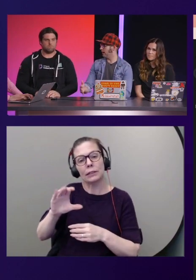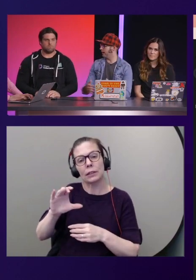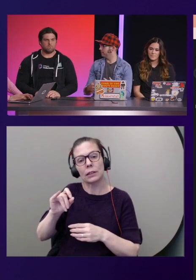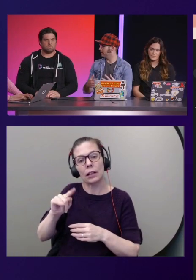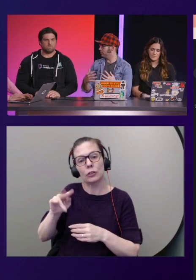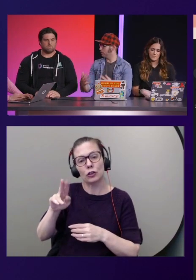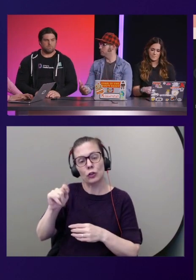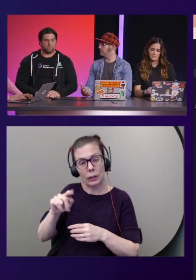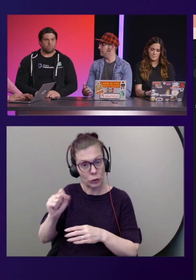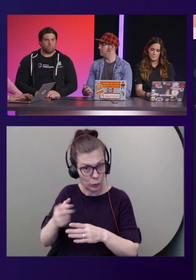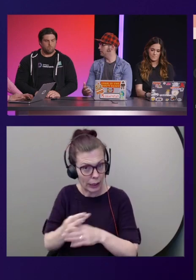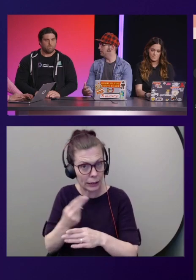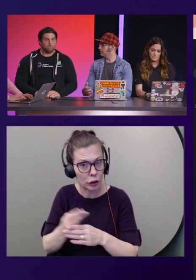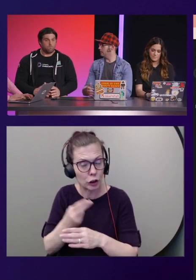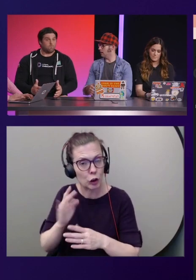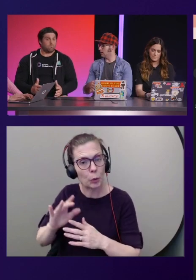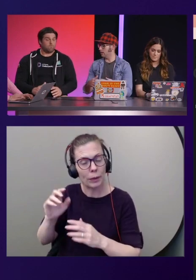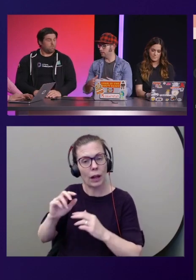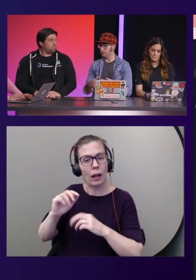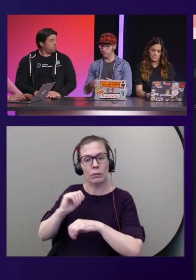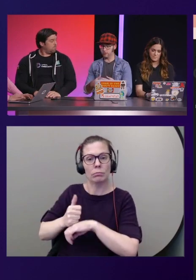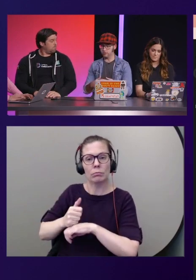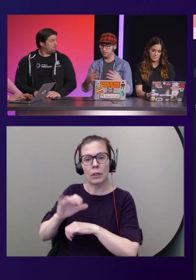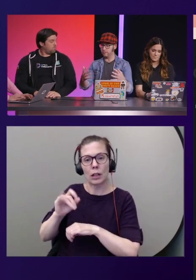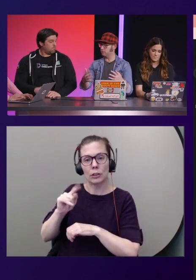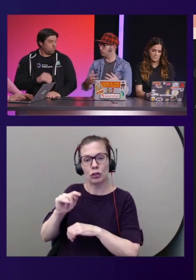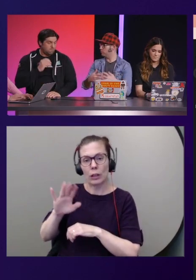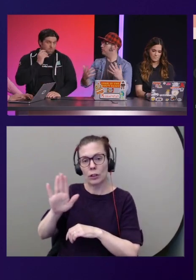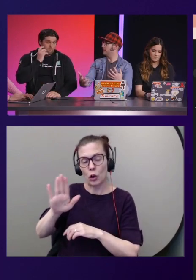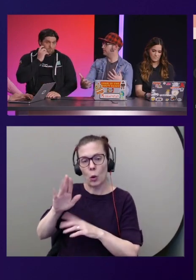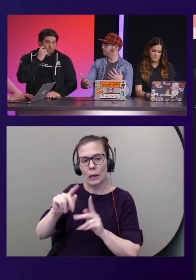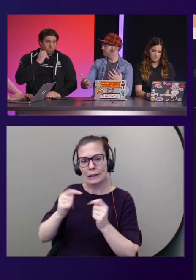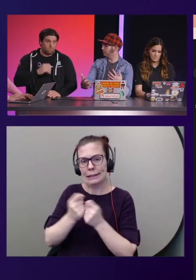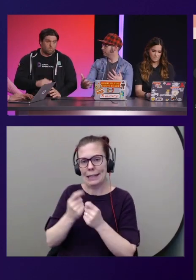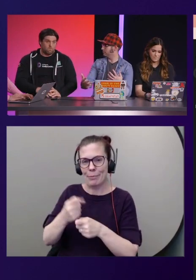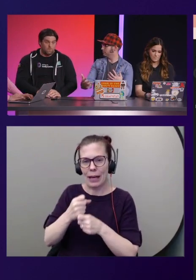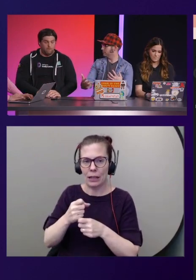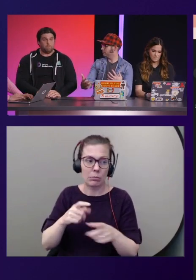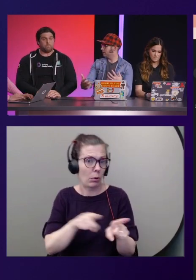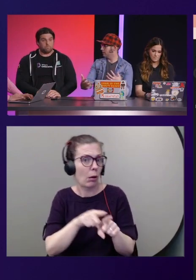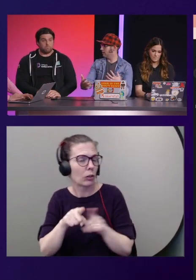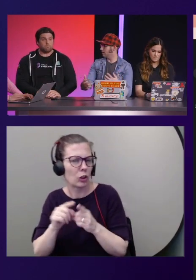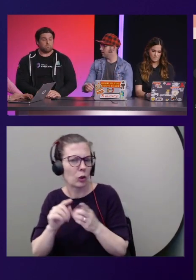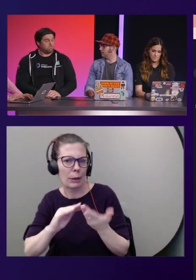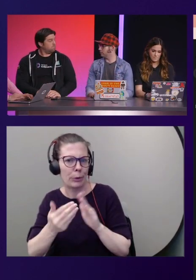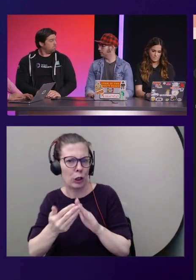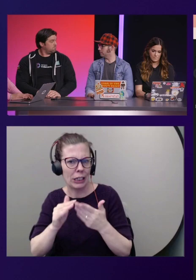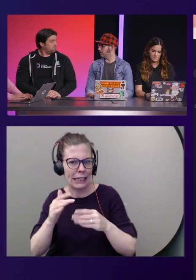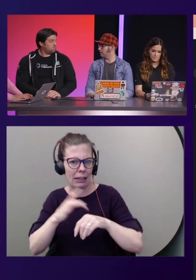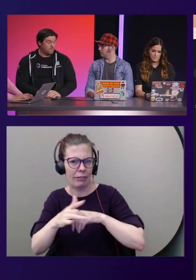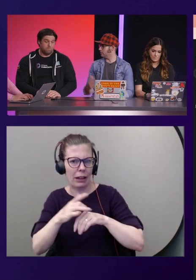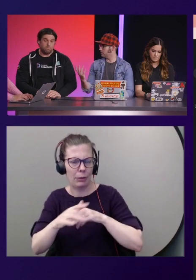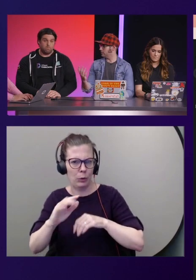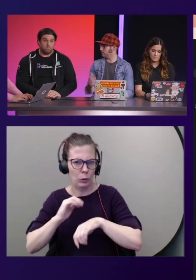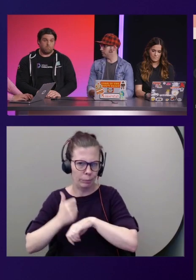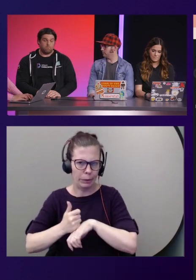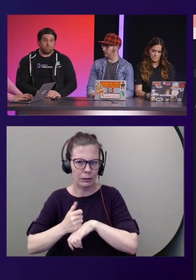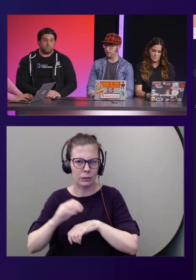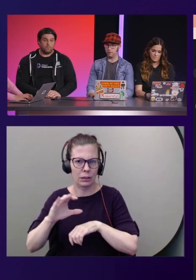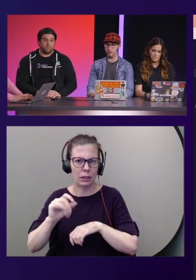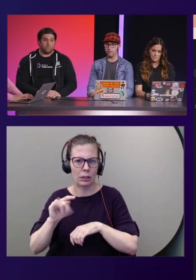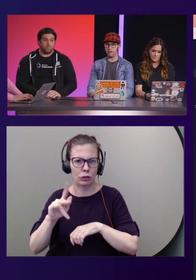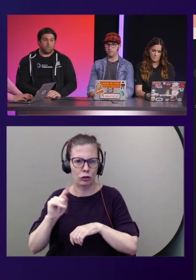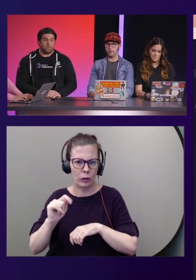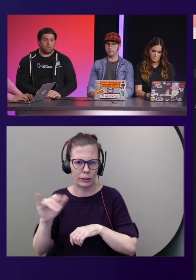built by your own team. There's even community built Yeah. constructs, right? Yeah. Can you tell us a little